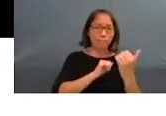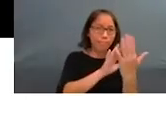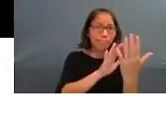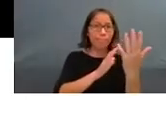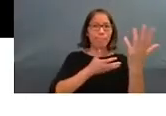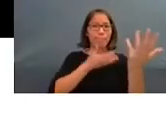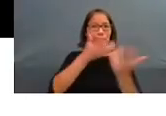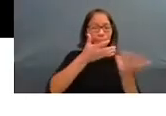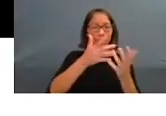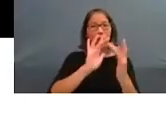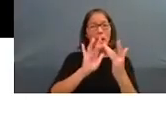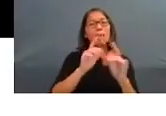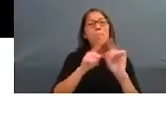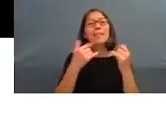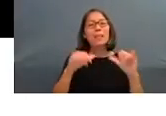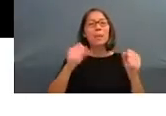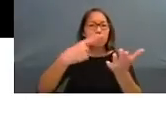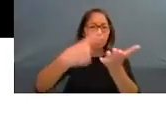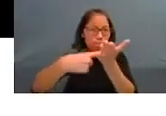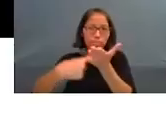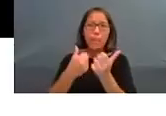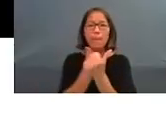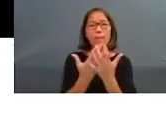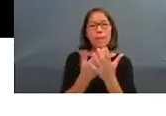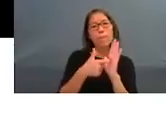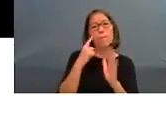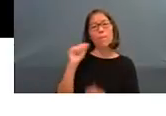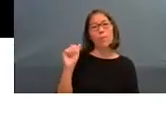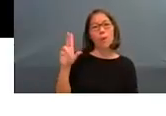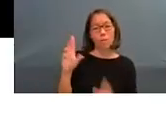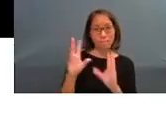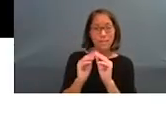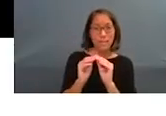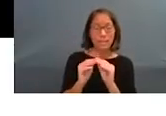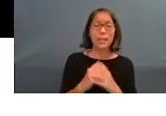to achieve all the required components of any given ARD meeting.